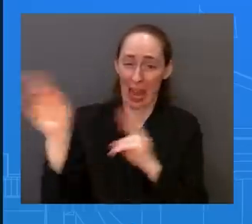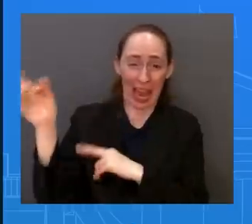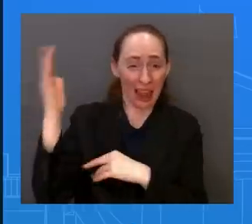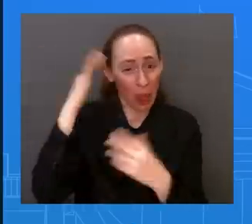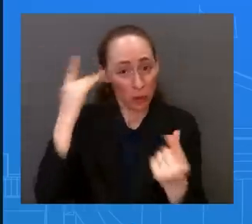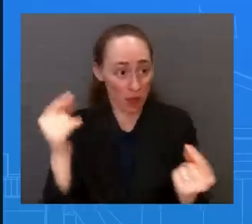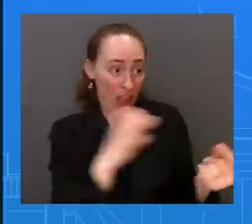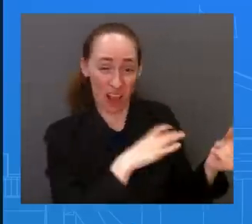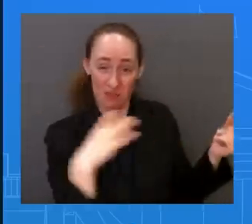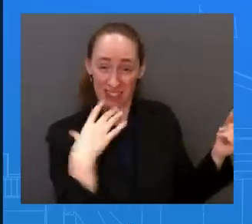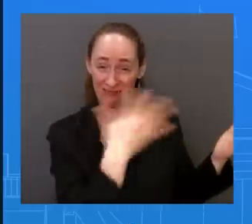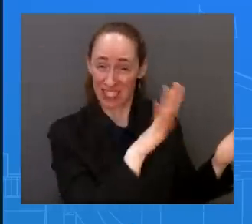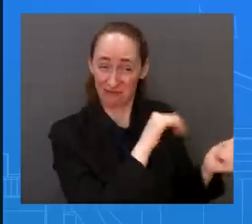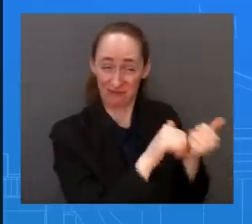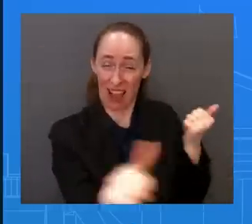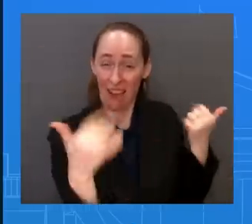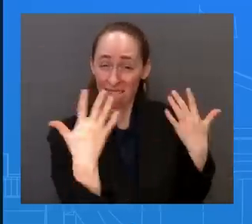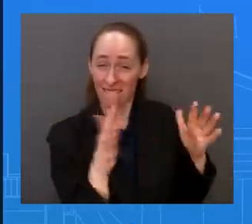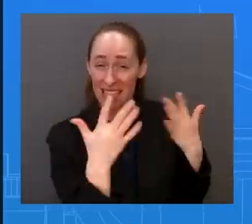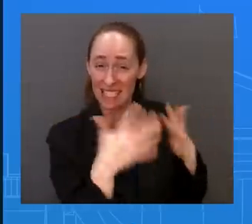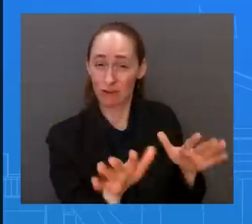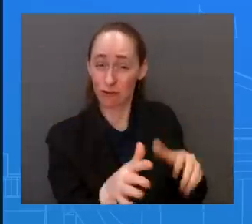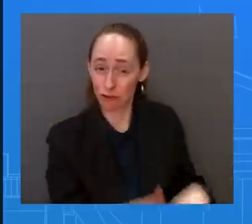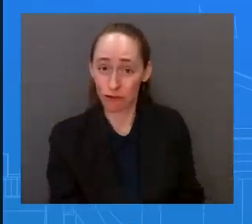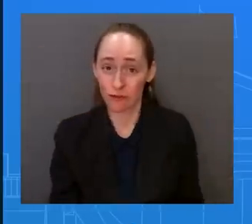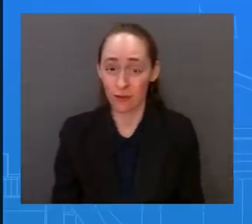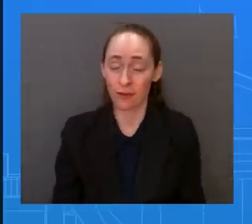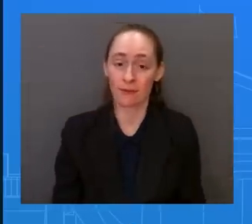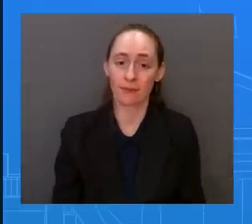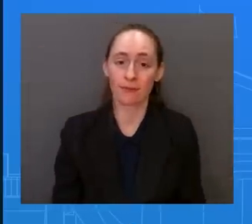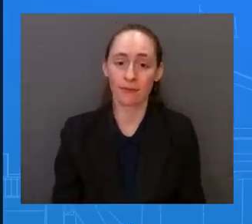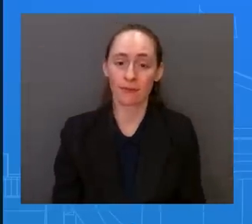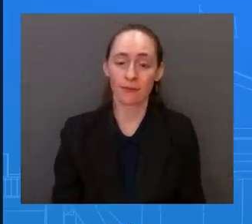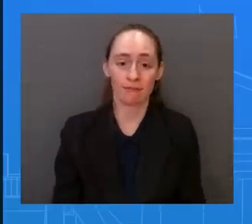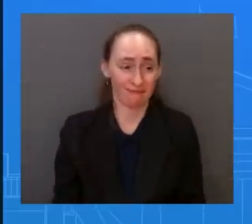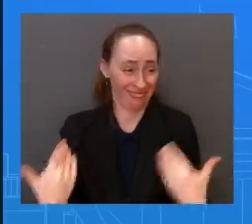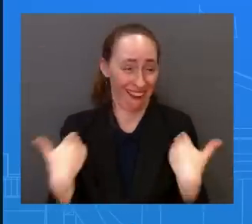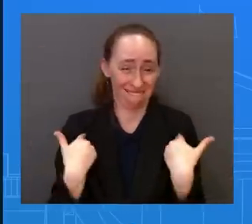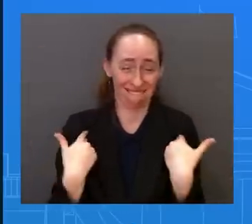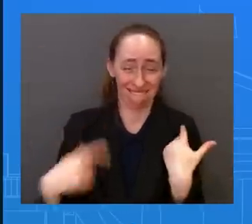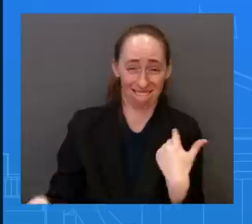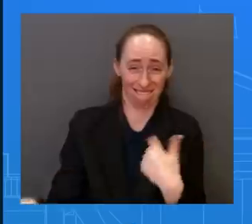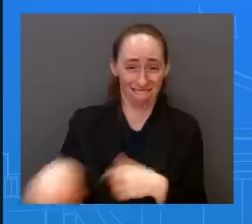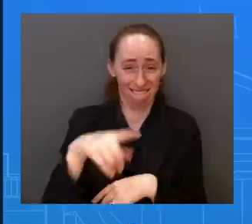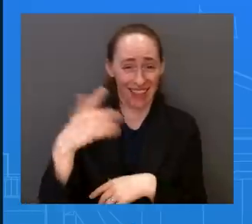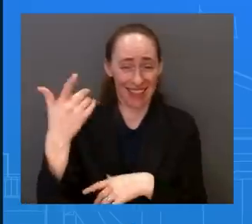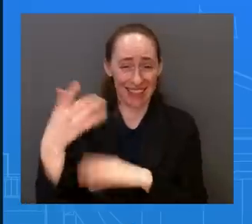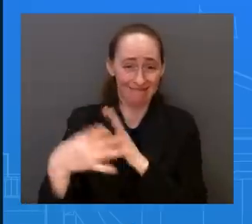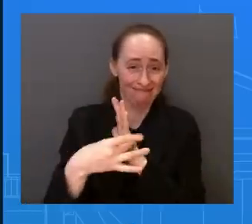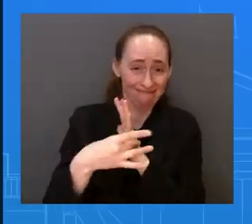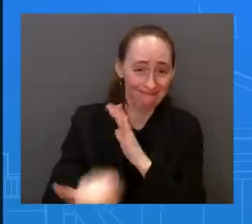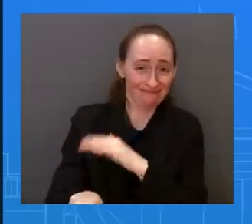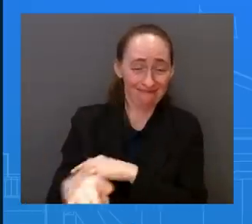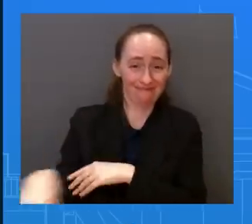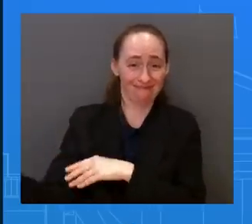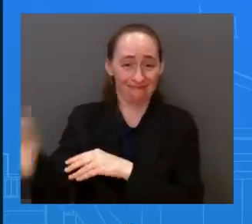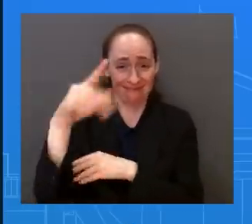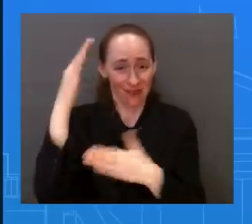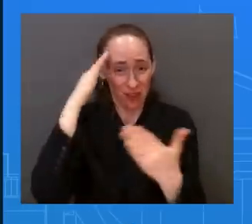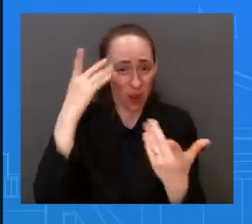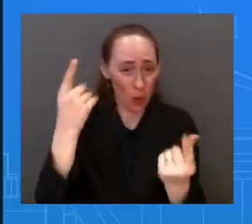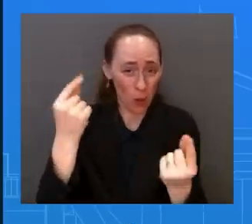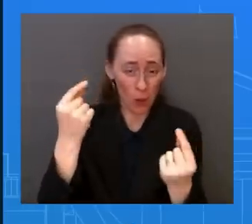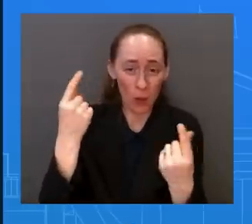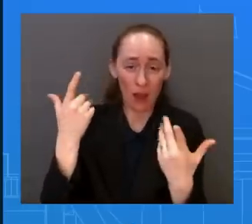have extraordinary talent and capability across the executive branch, and there's been a lot of now, because